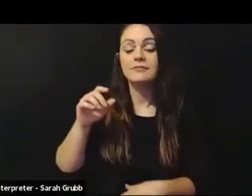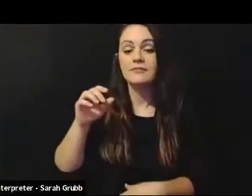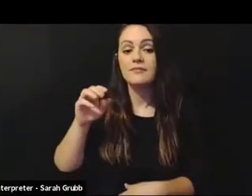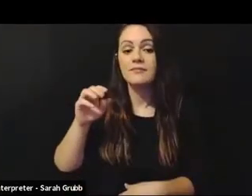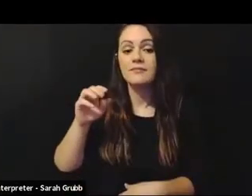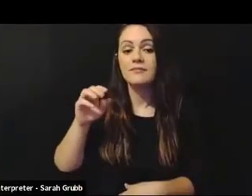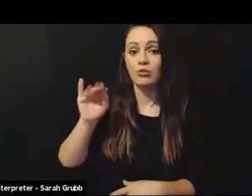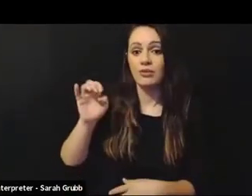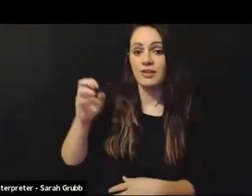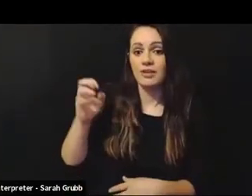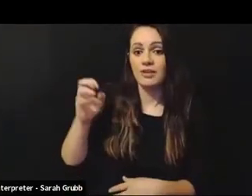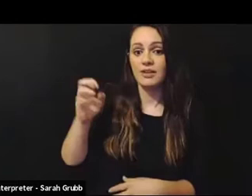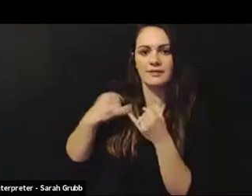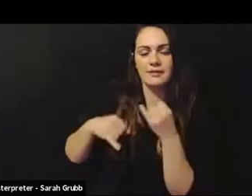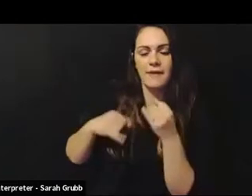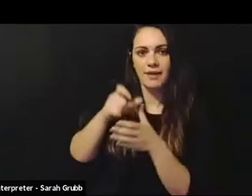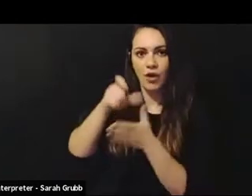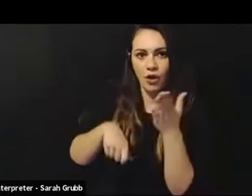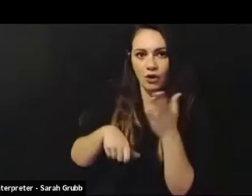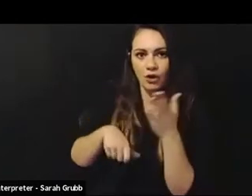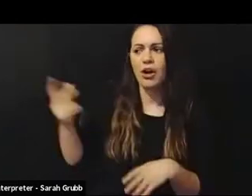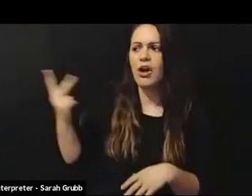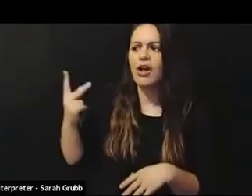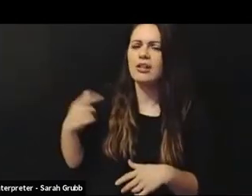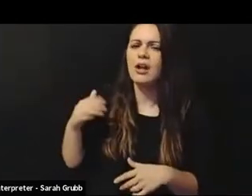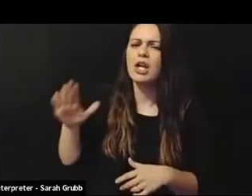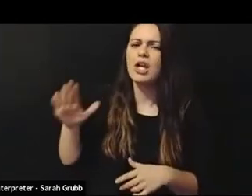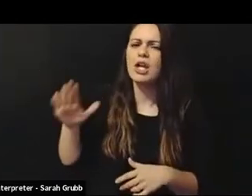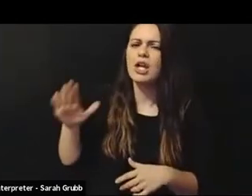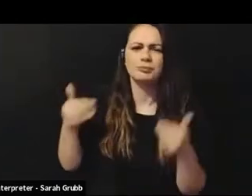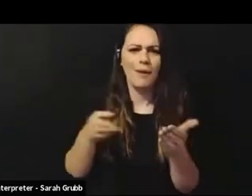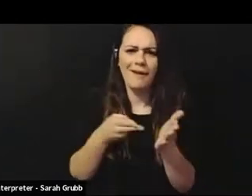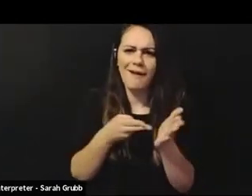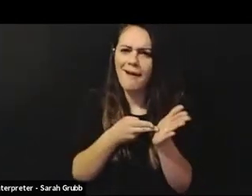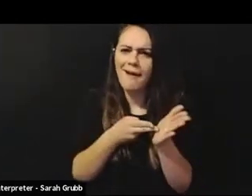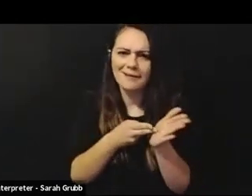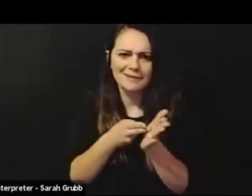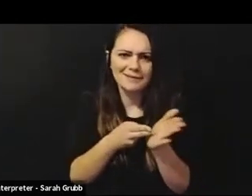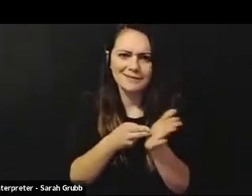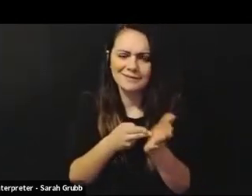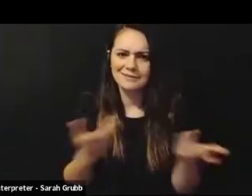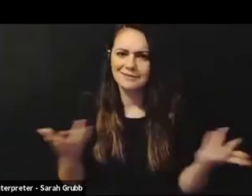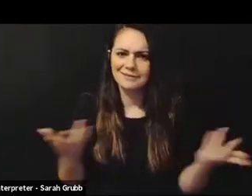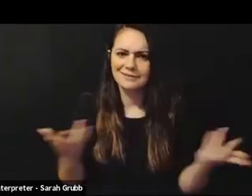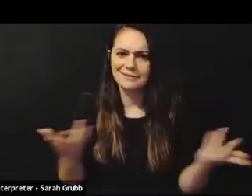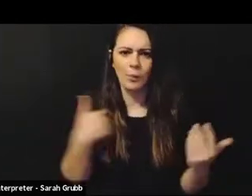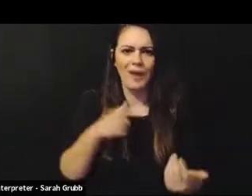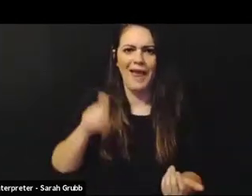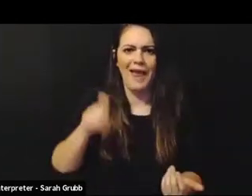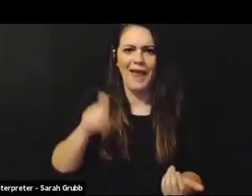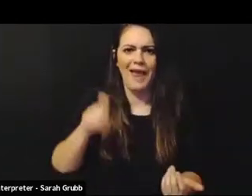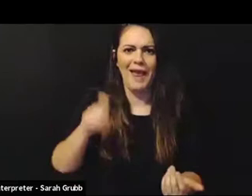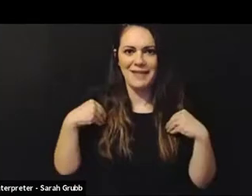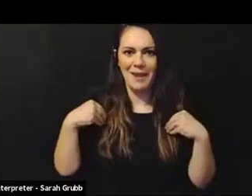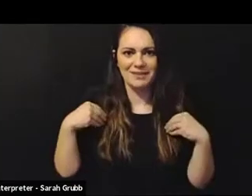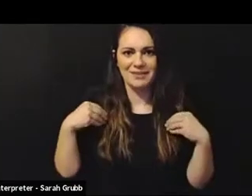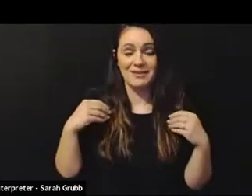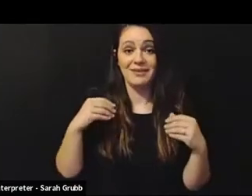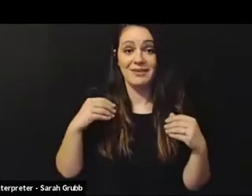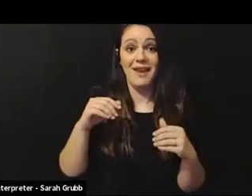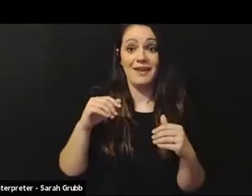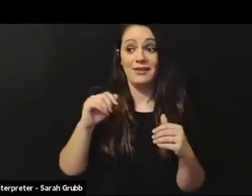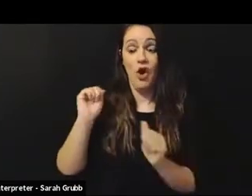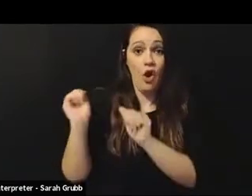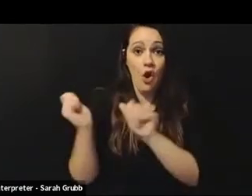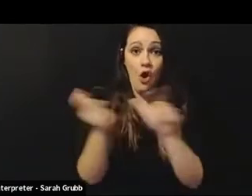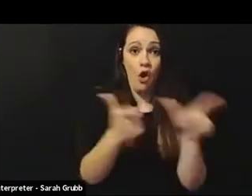the article is just actually let's be honest with ourselves and realize that all of us fall somewhere on the spectrum.